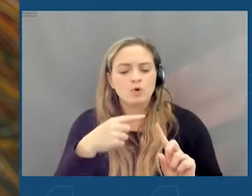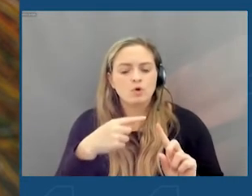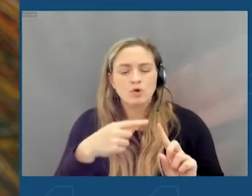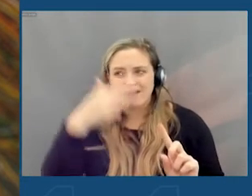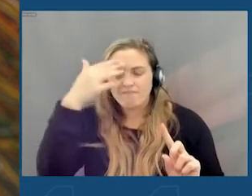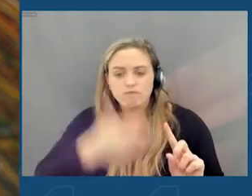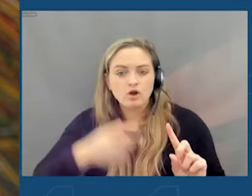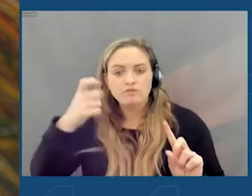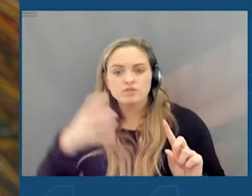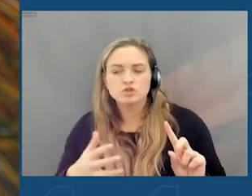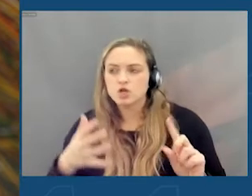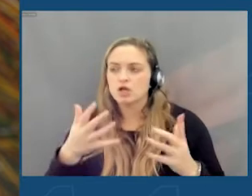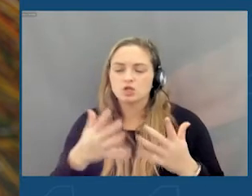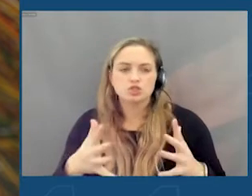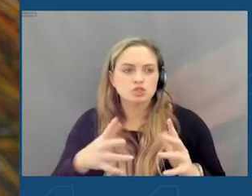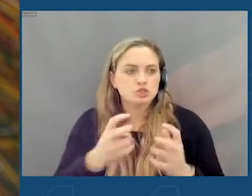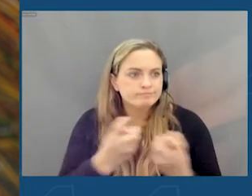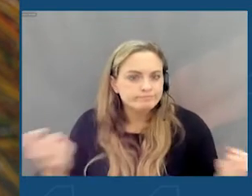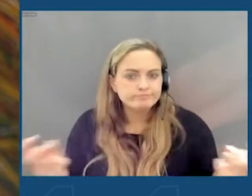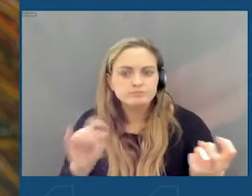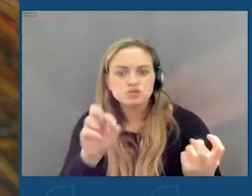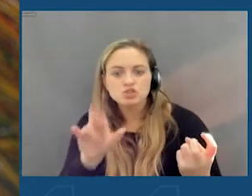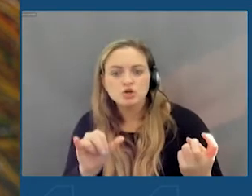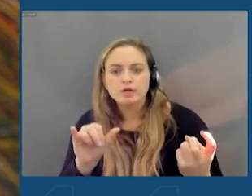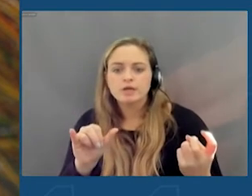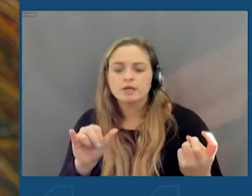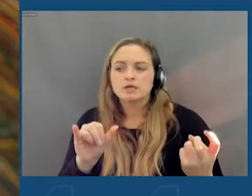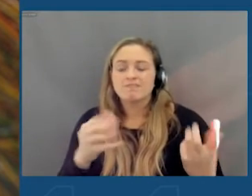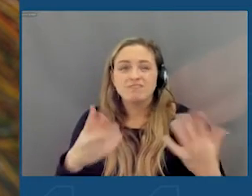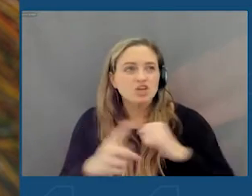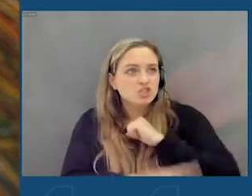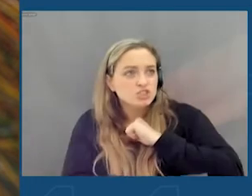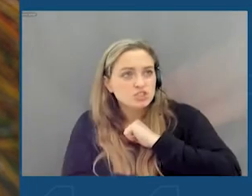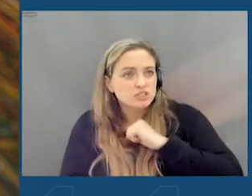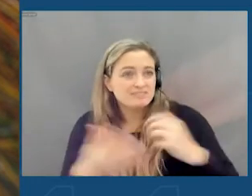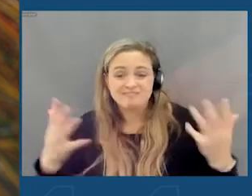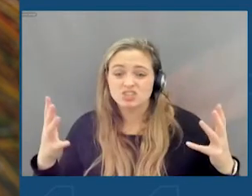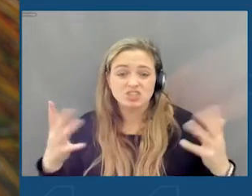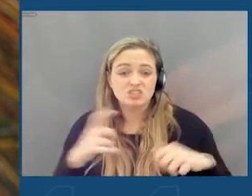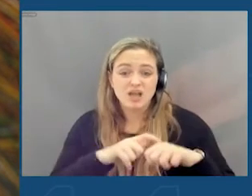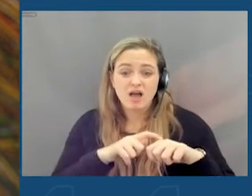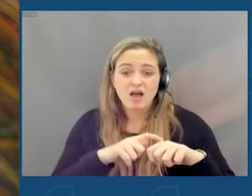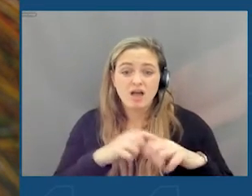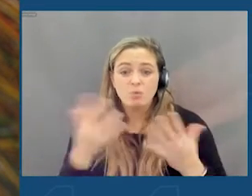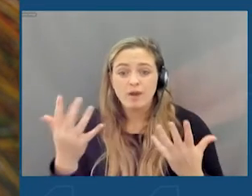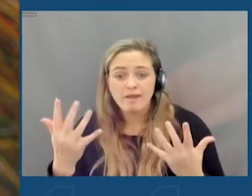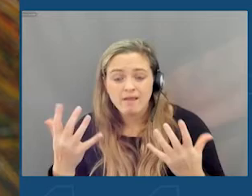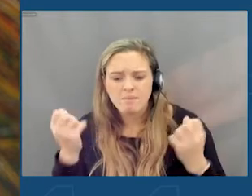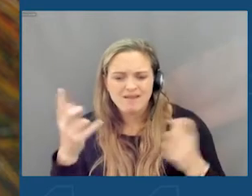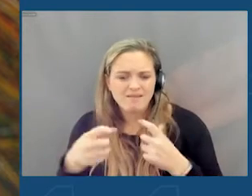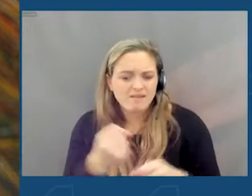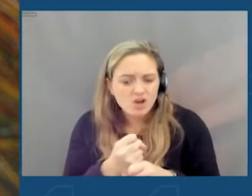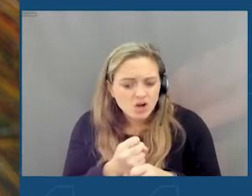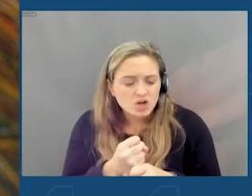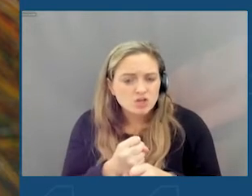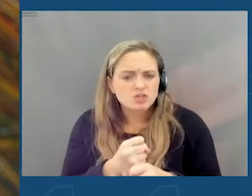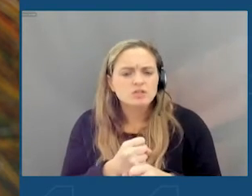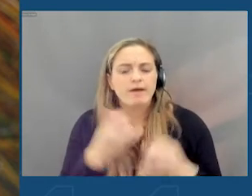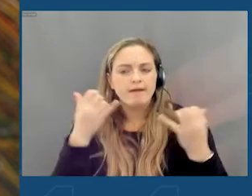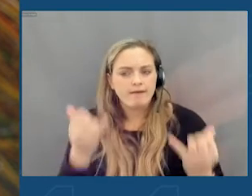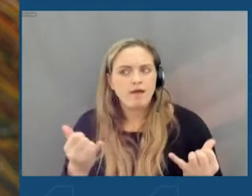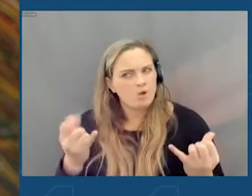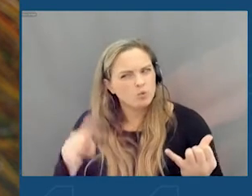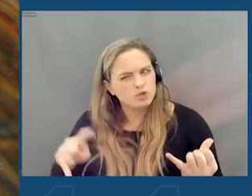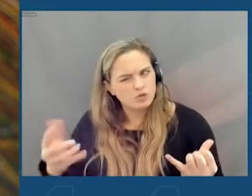jury, paid the price for their action, and sometimes over many, many years. As a society, we must welcome them